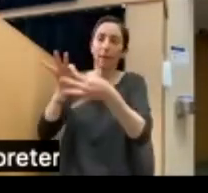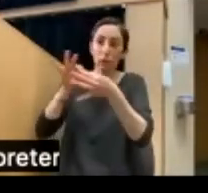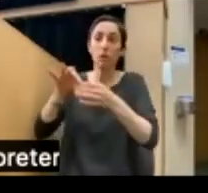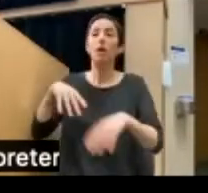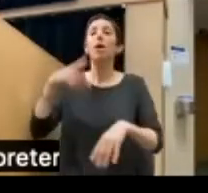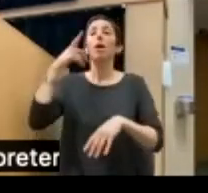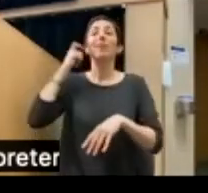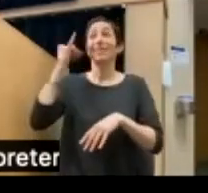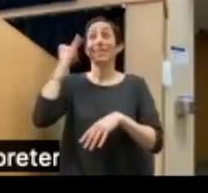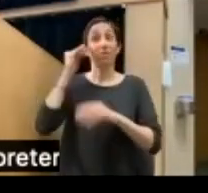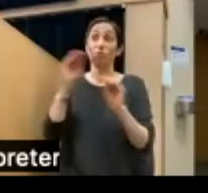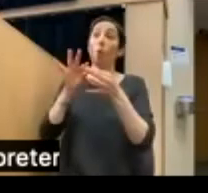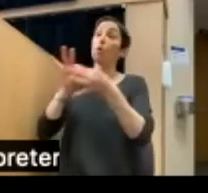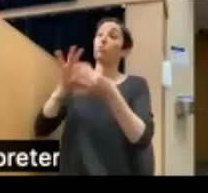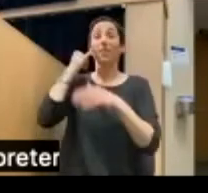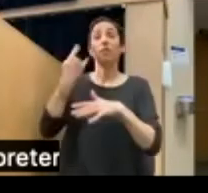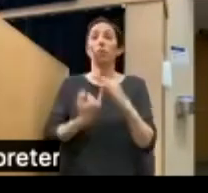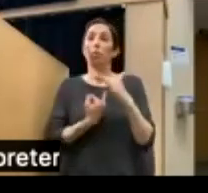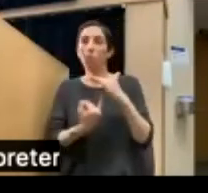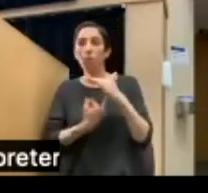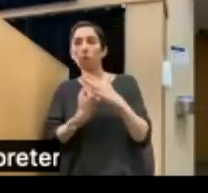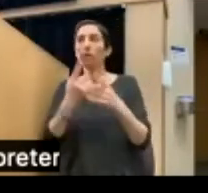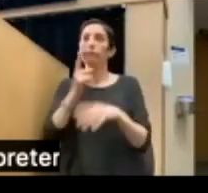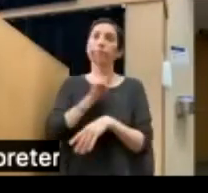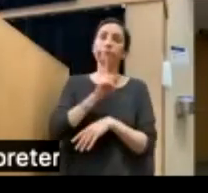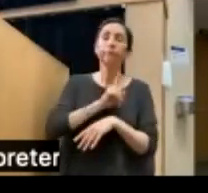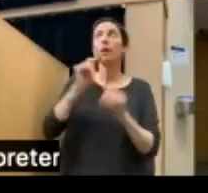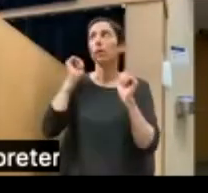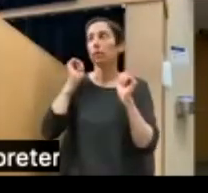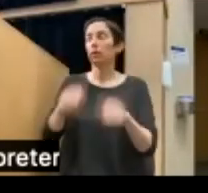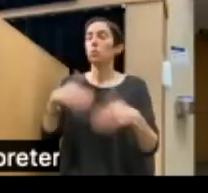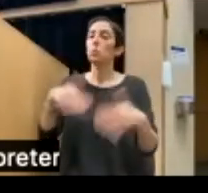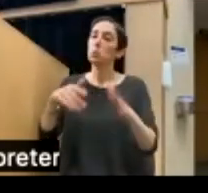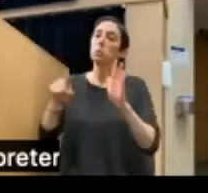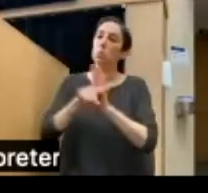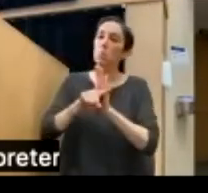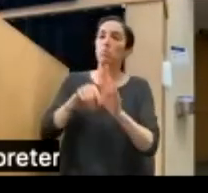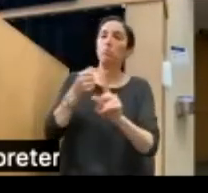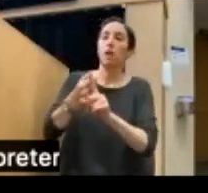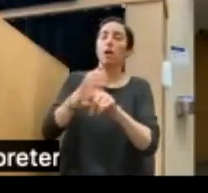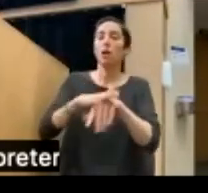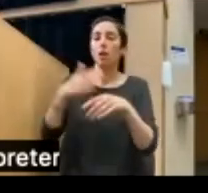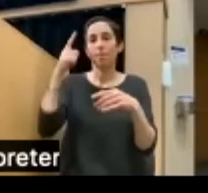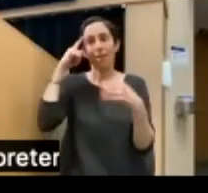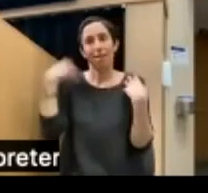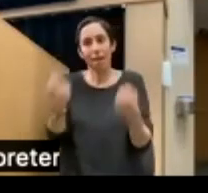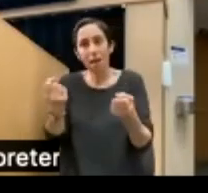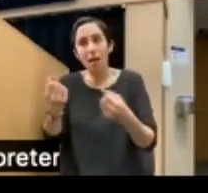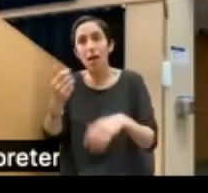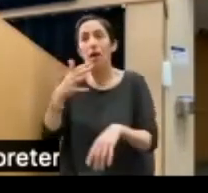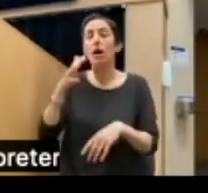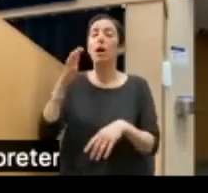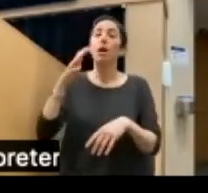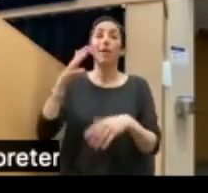isolation, loneliness are detrimental to health and as detrimental as well-established risk factors like, you know, it's the classic smoking